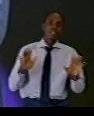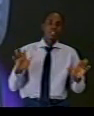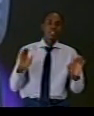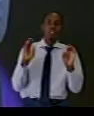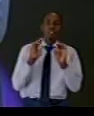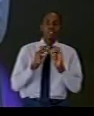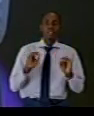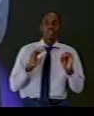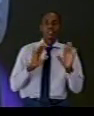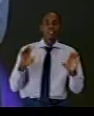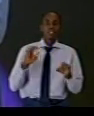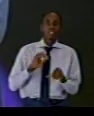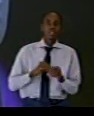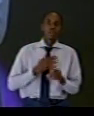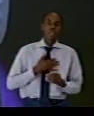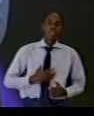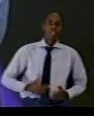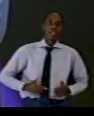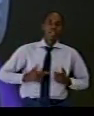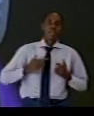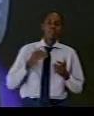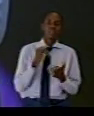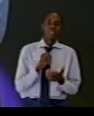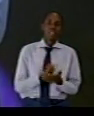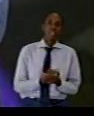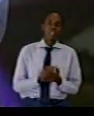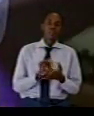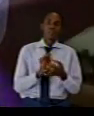nothing, nothing in my life.